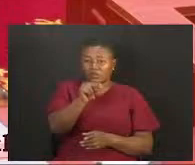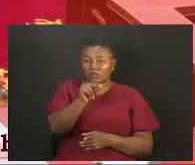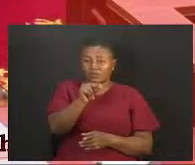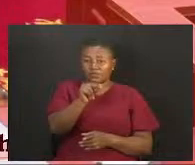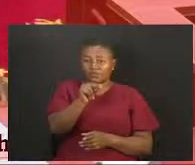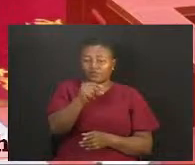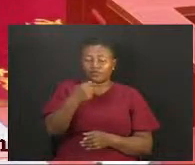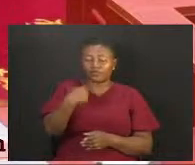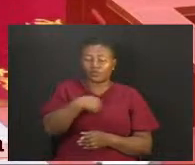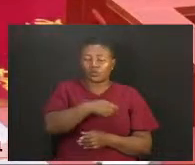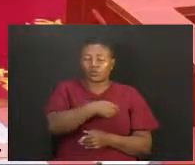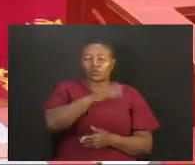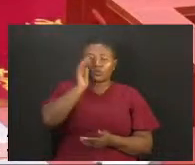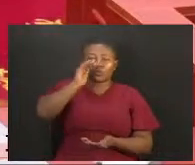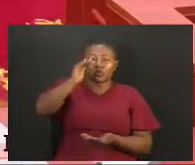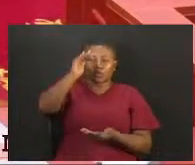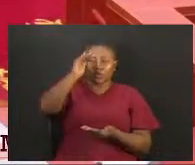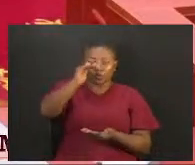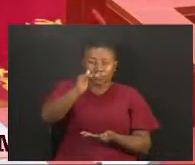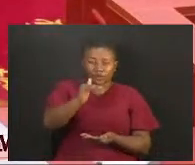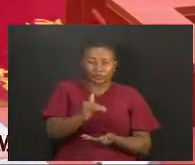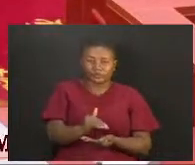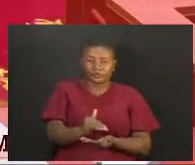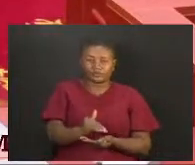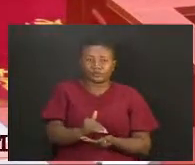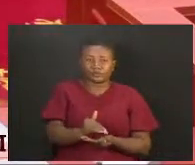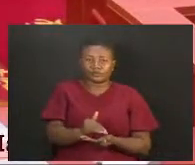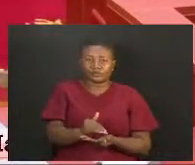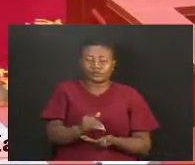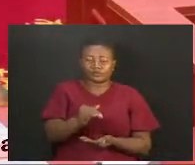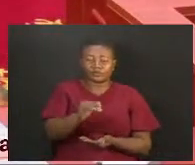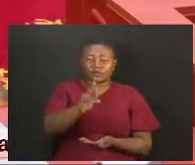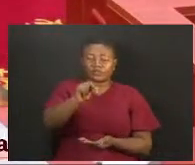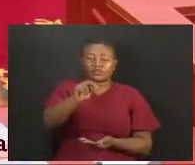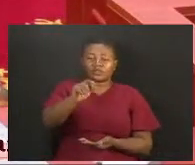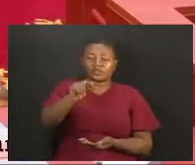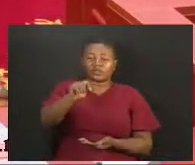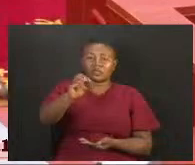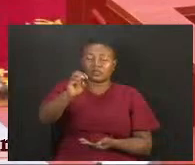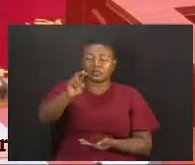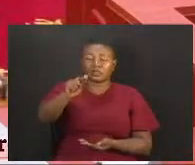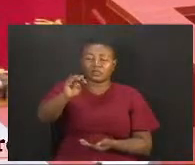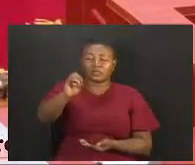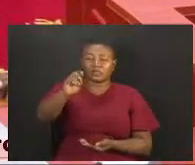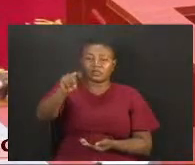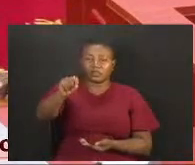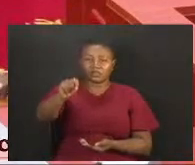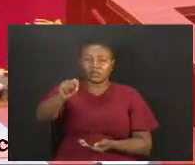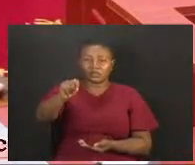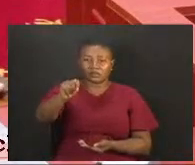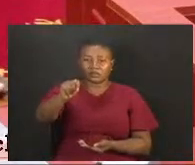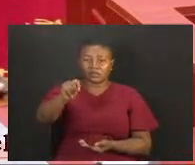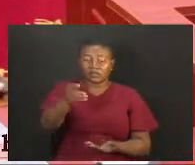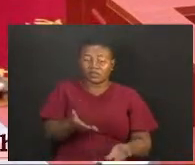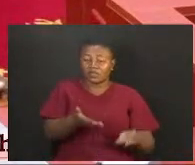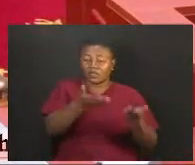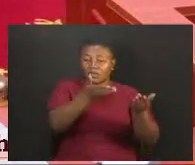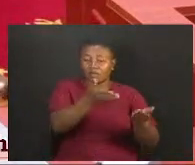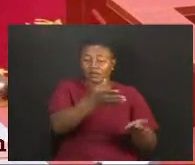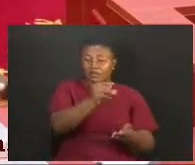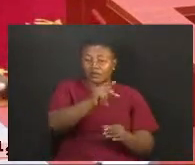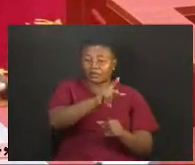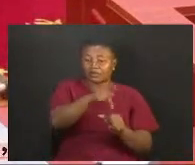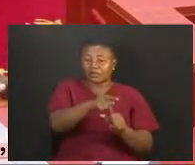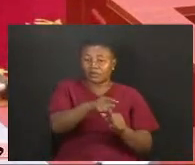of net carried and participating interest from 30% to 15%, and